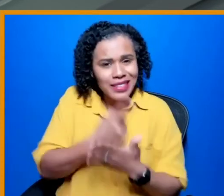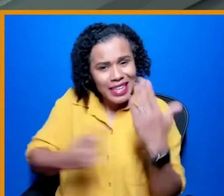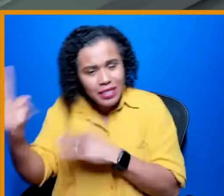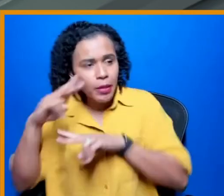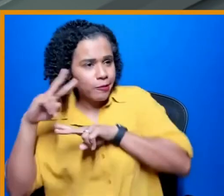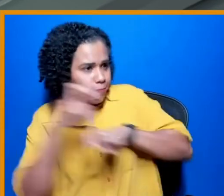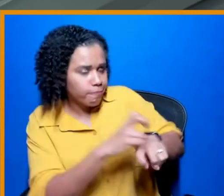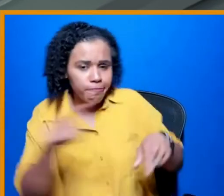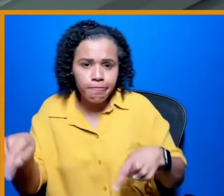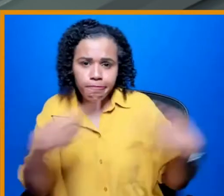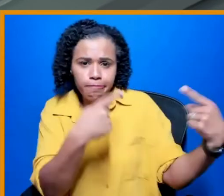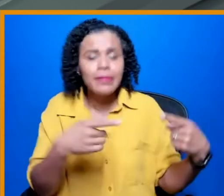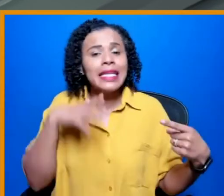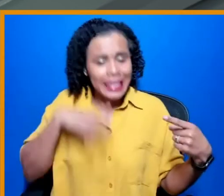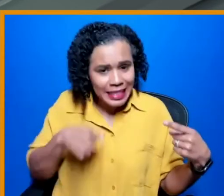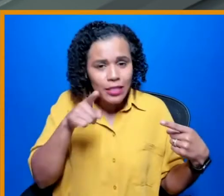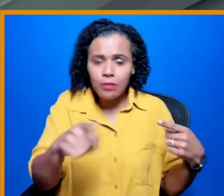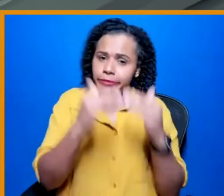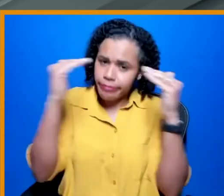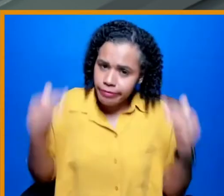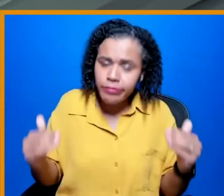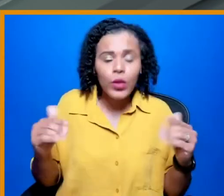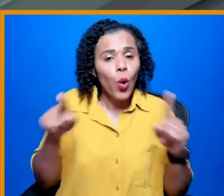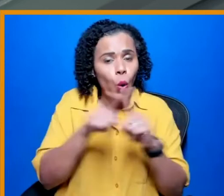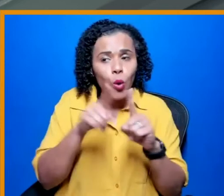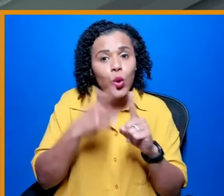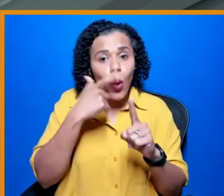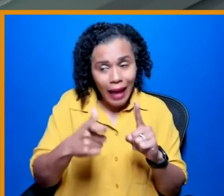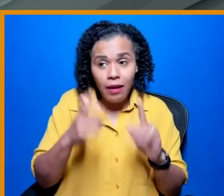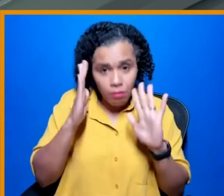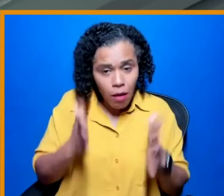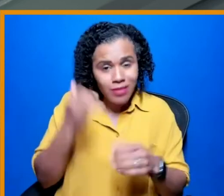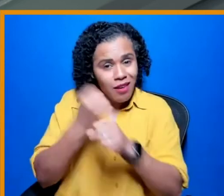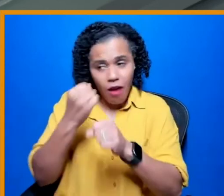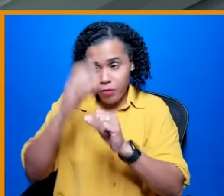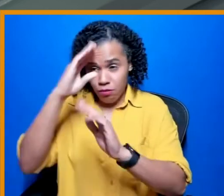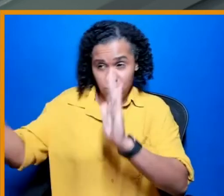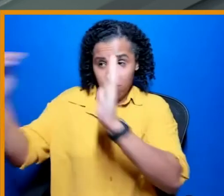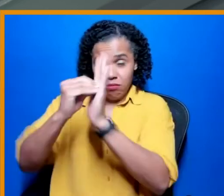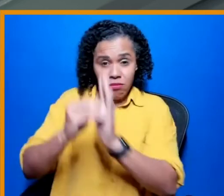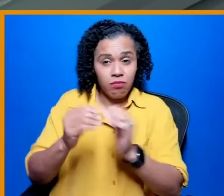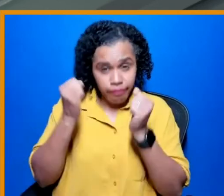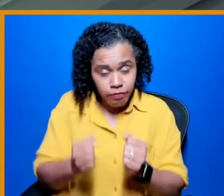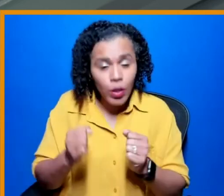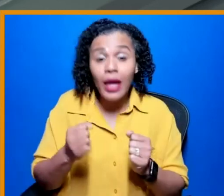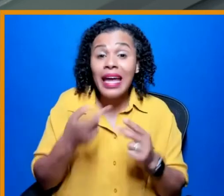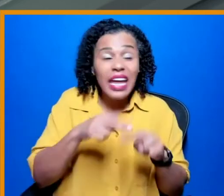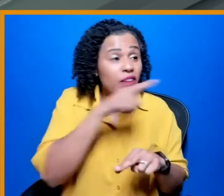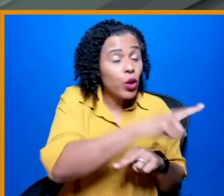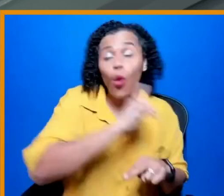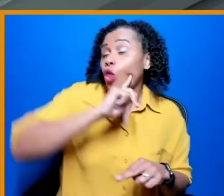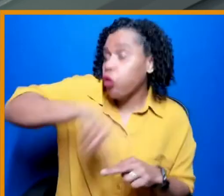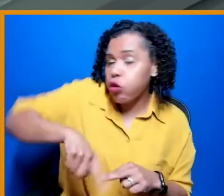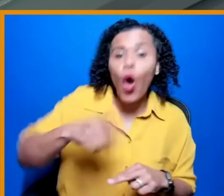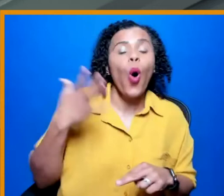on a statutory footing, so it cannot be changed on the whim of the Prime Minister. We need a clear set of sanctions for breaching the code. If ministers